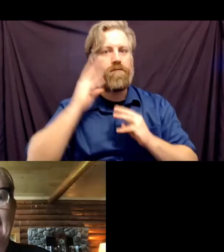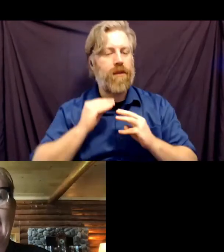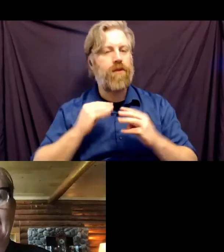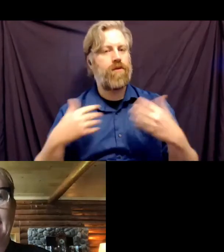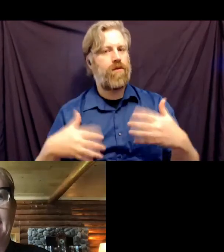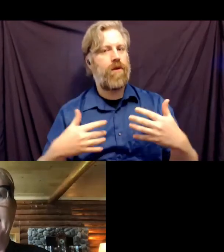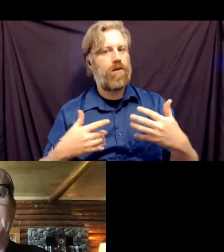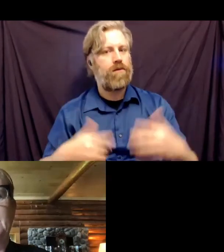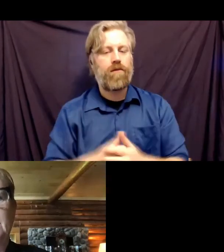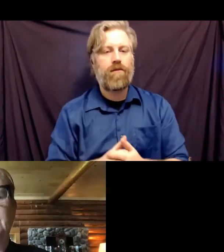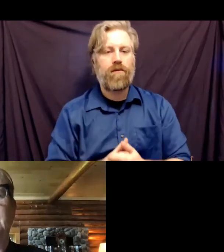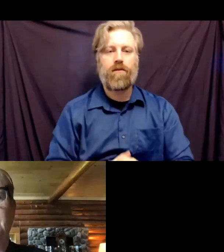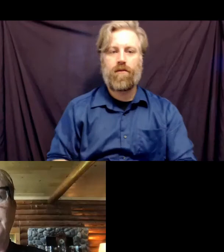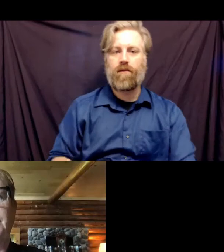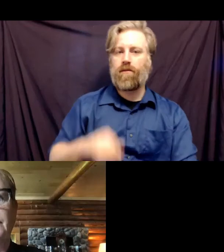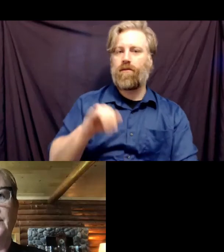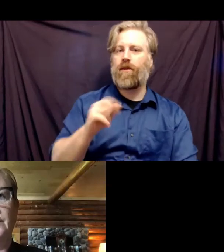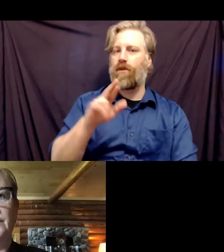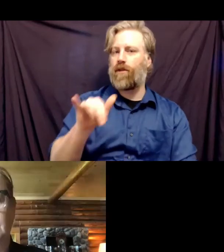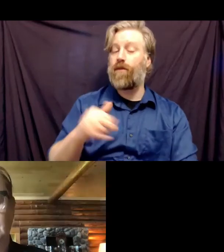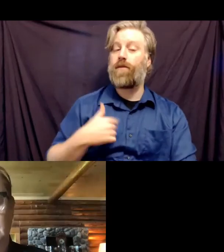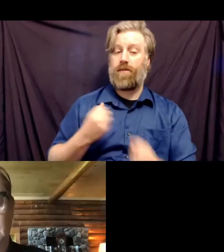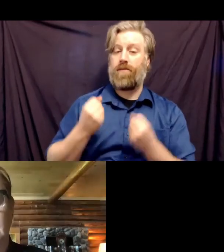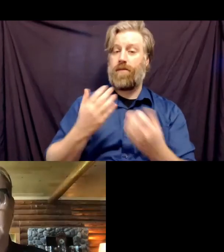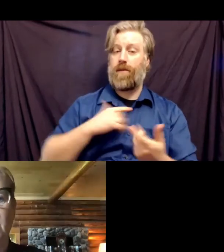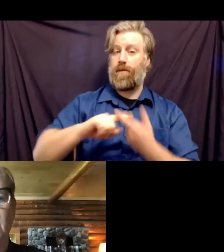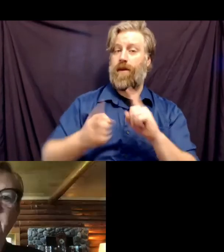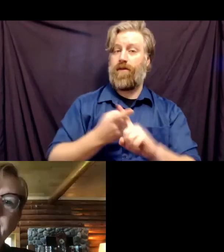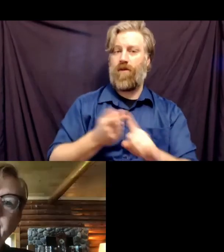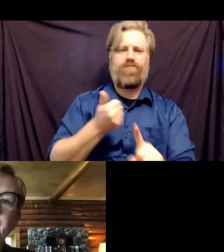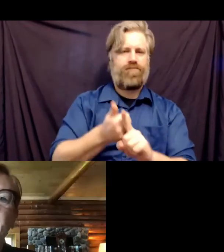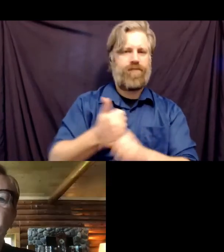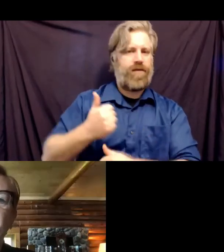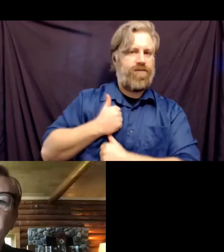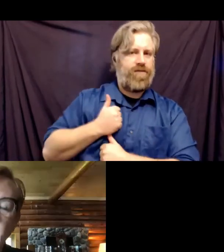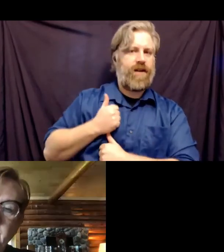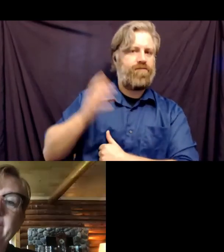I have lots of friends that are vets, and they all deal with it